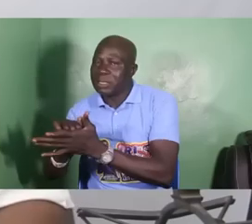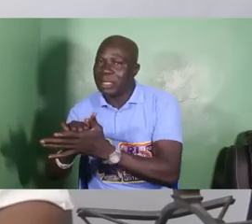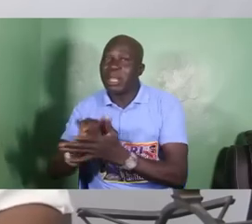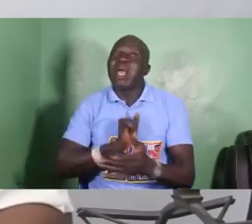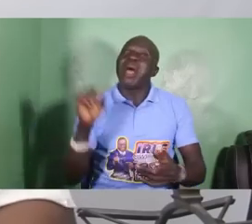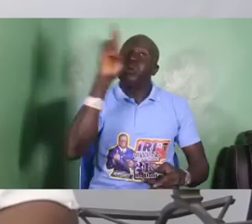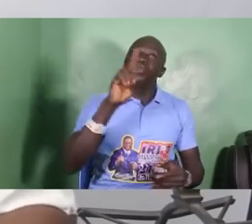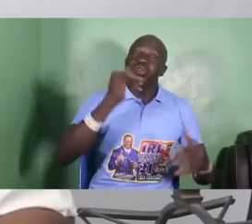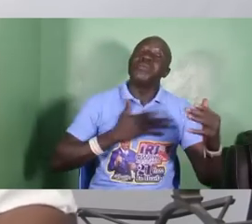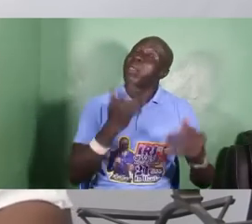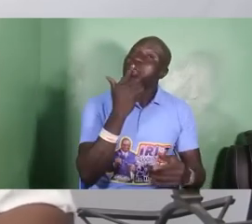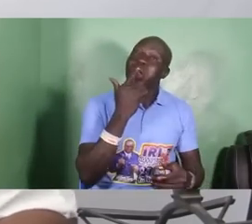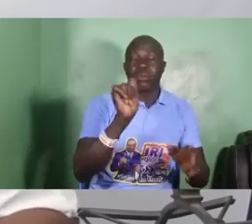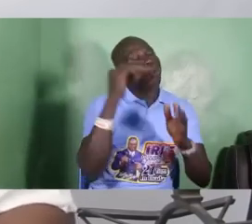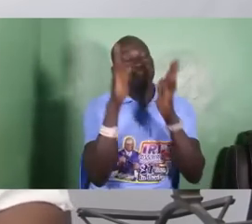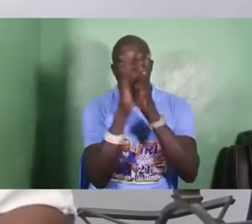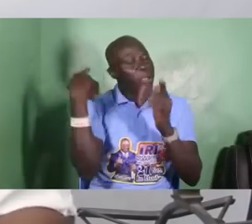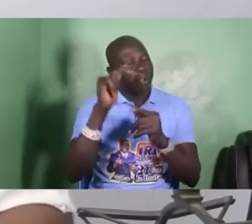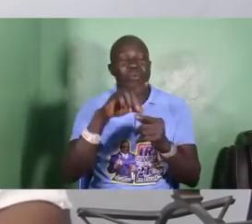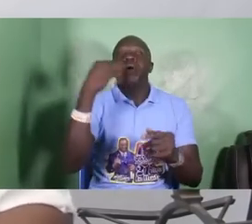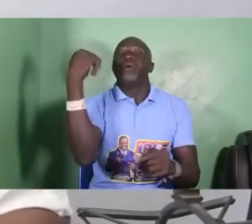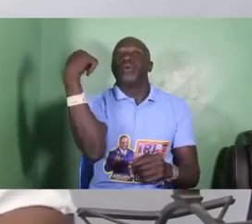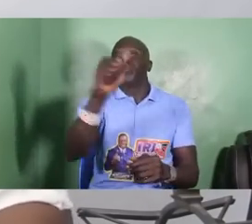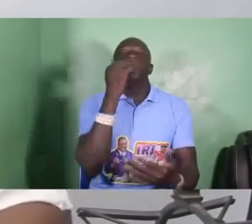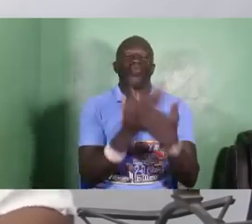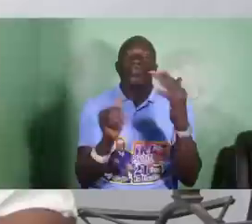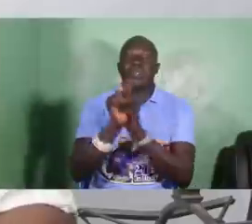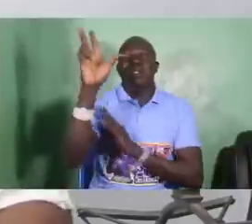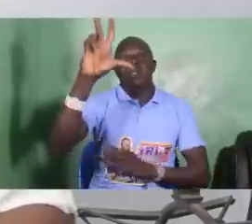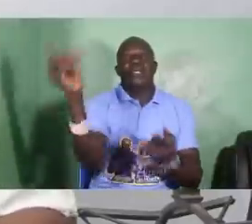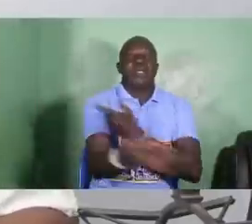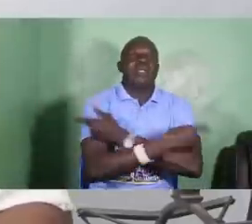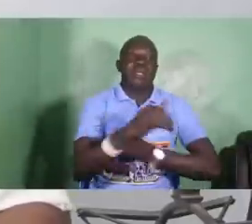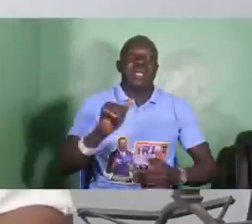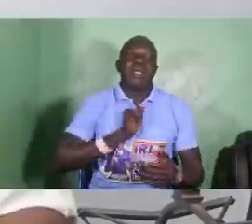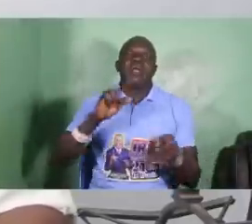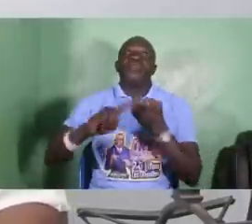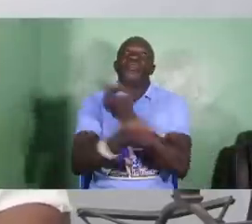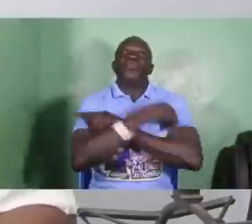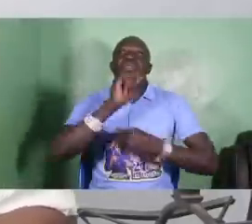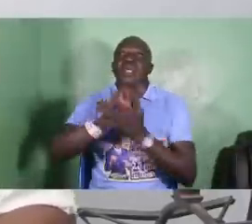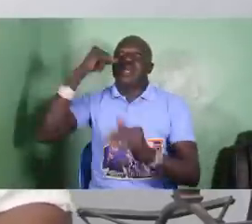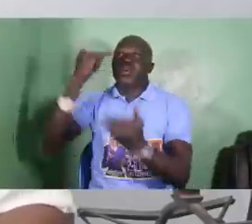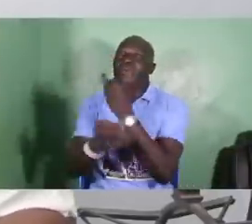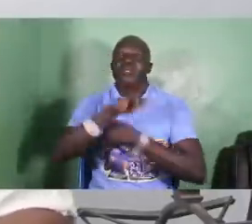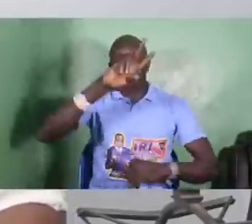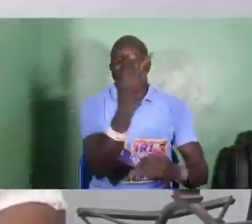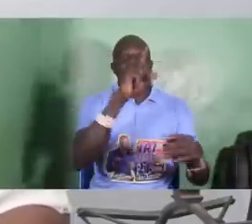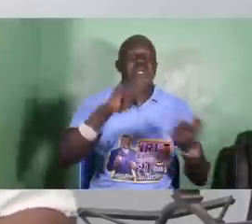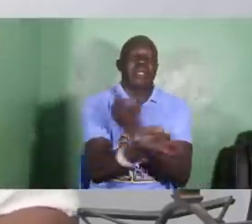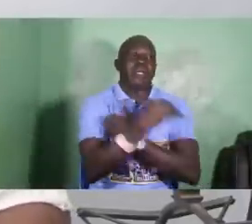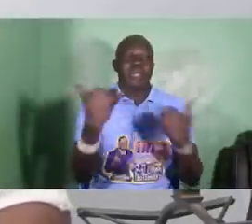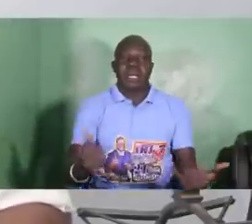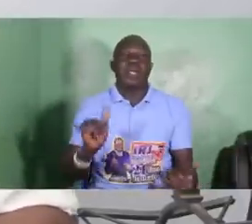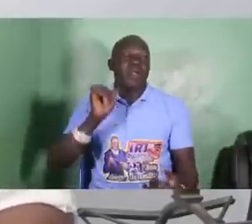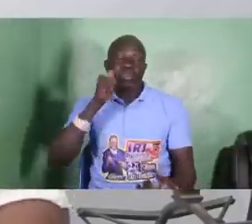I should use my tongue to pray his words for 10 days, for 3 days. And today is the second